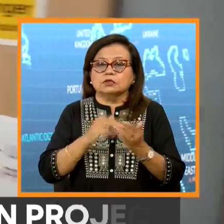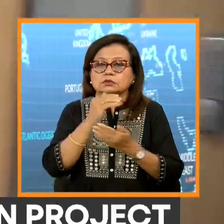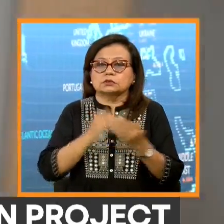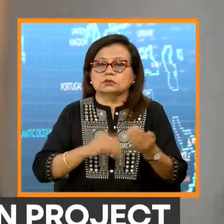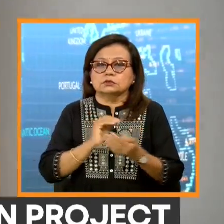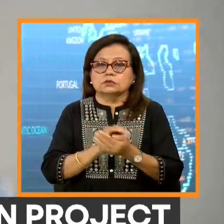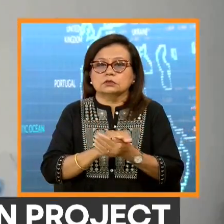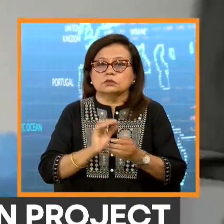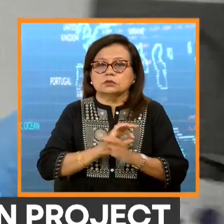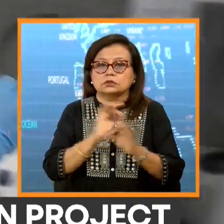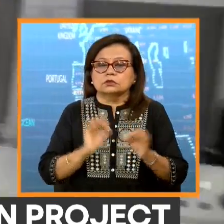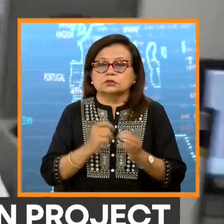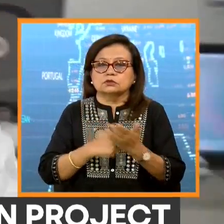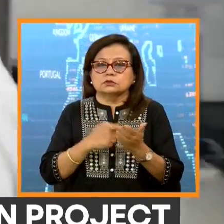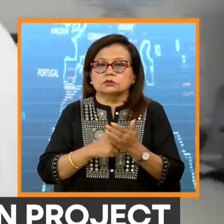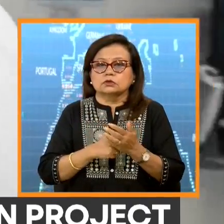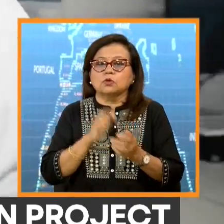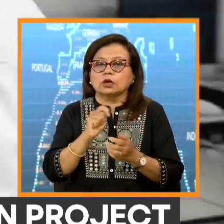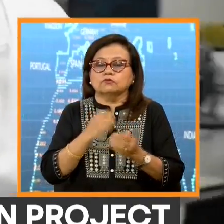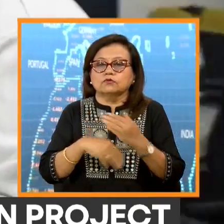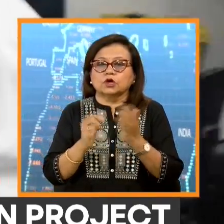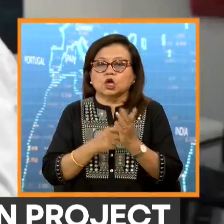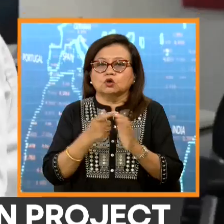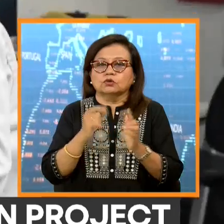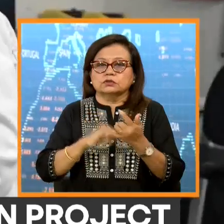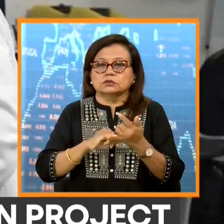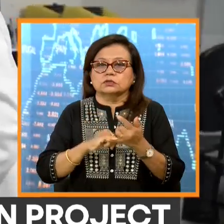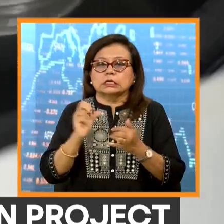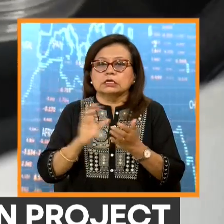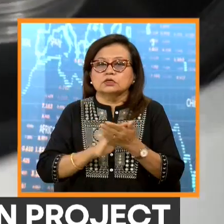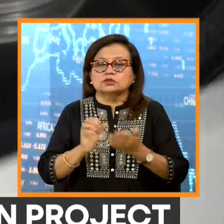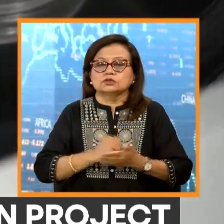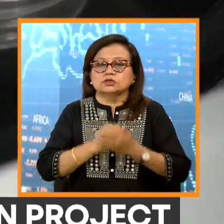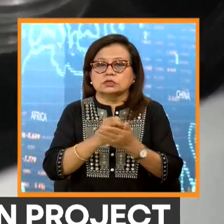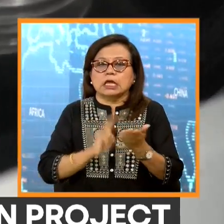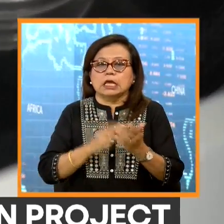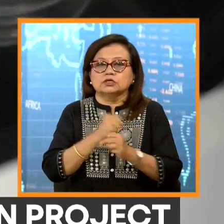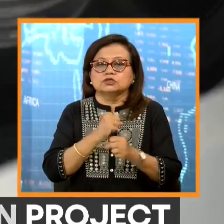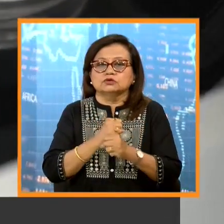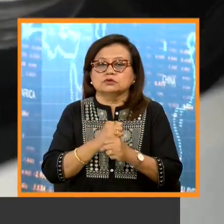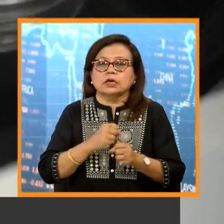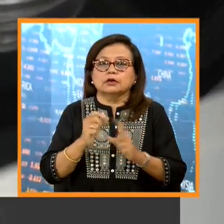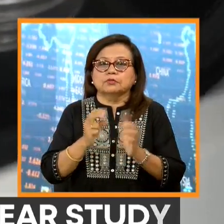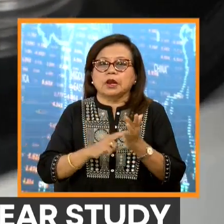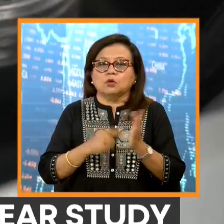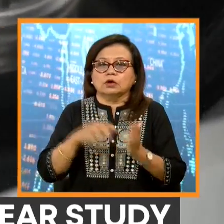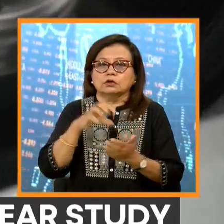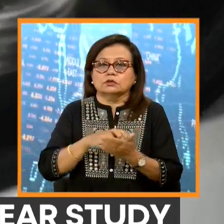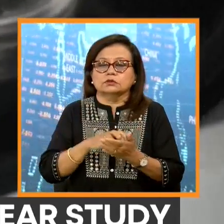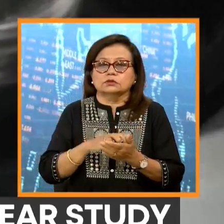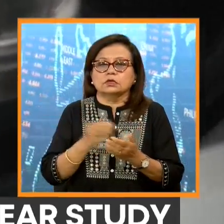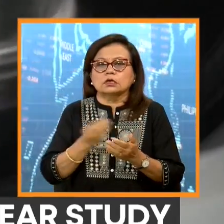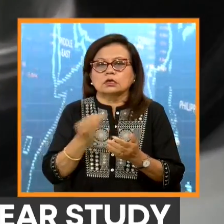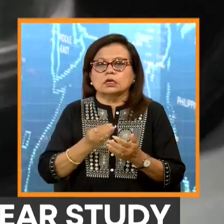has been made available to researchers working for universities, charities, governments, and the private sector. Most are charged